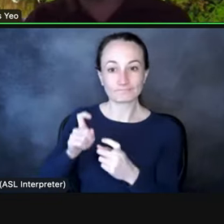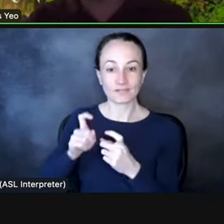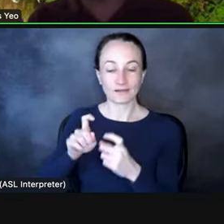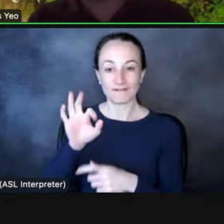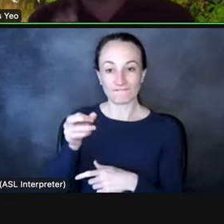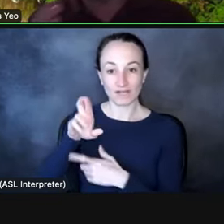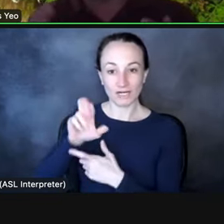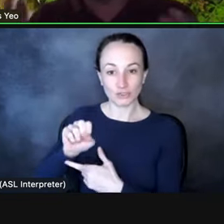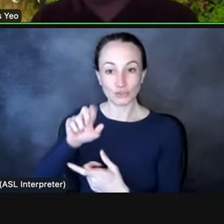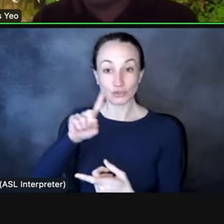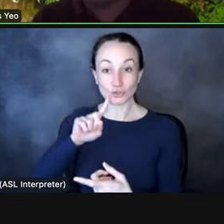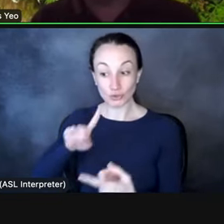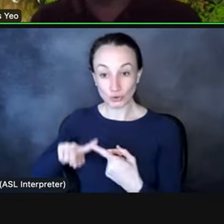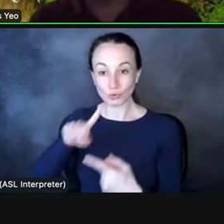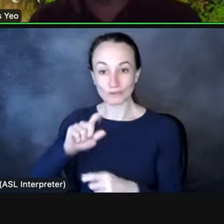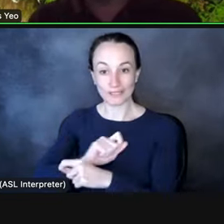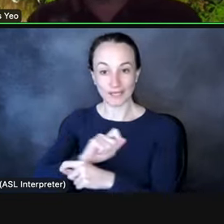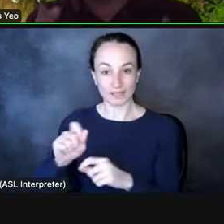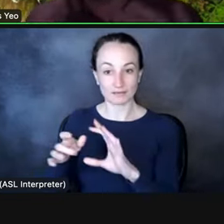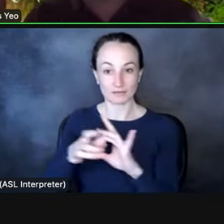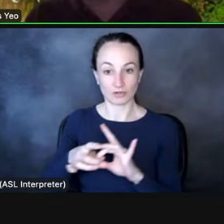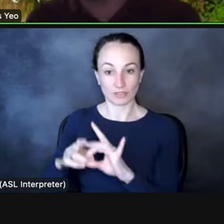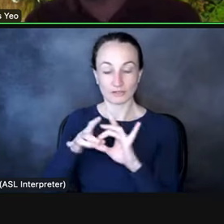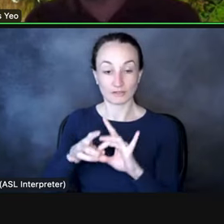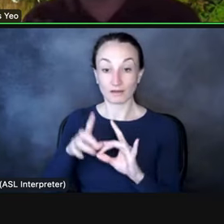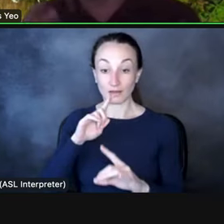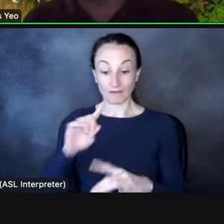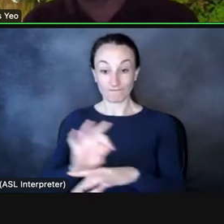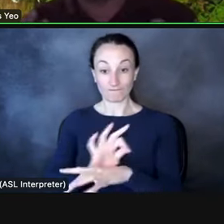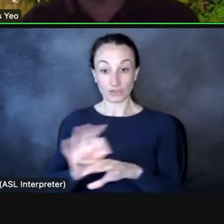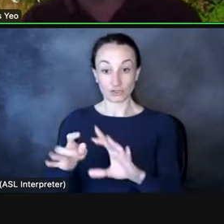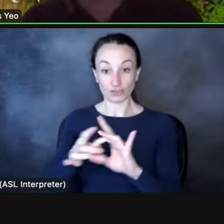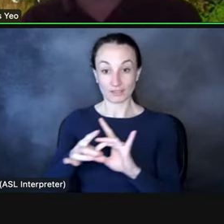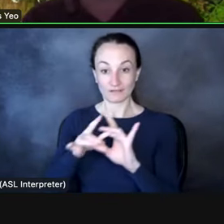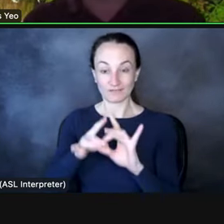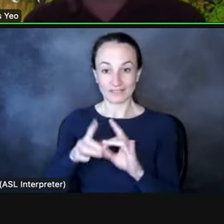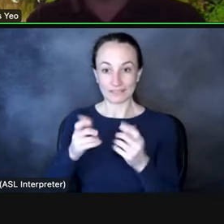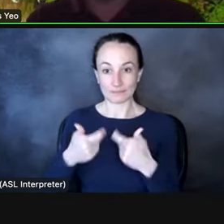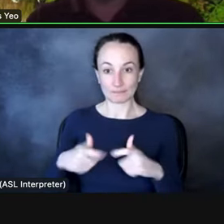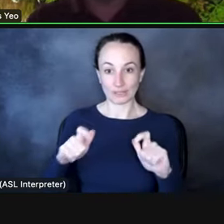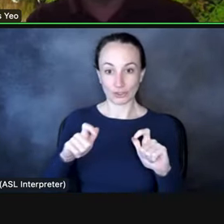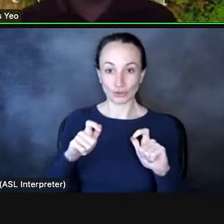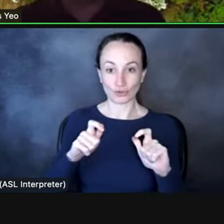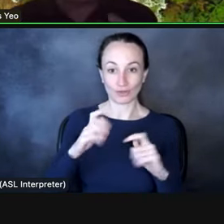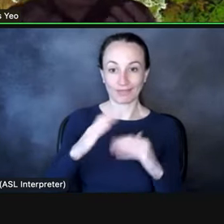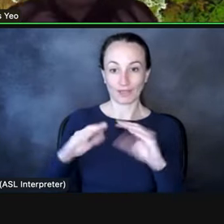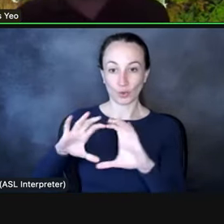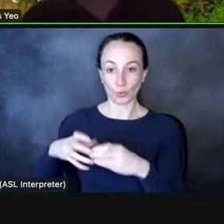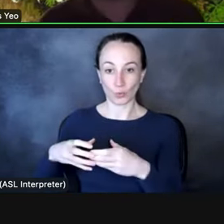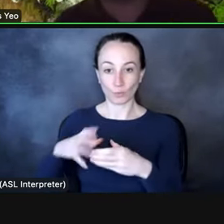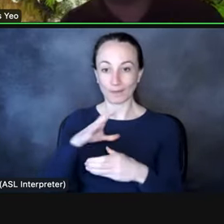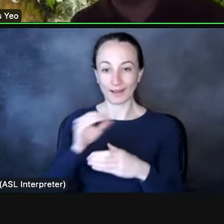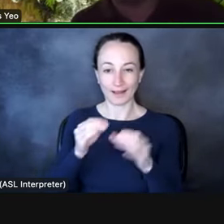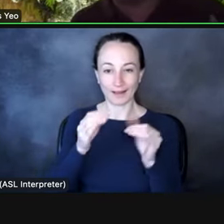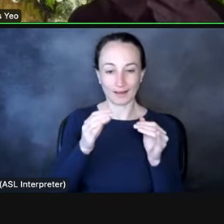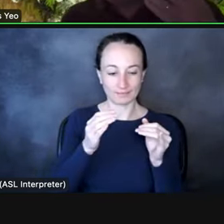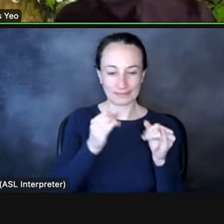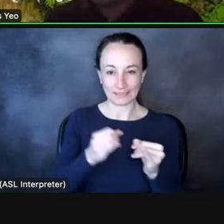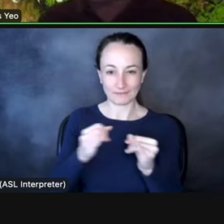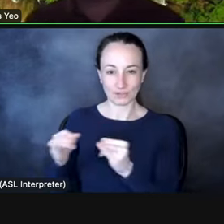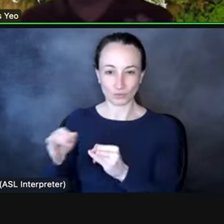task modulation of function connectivity is much smaller than group and individual factors. So it is quite interesting that even